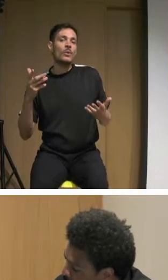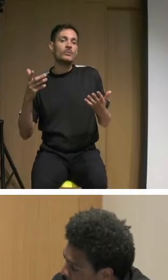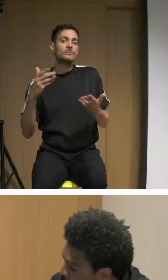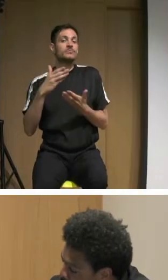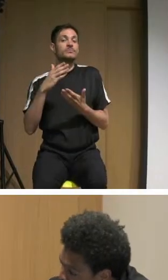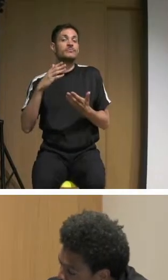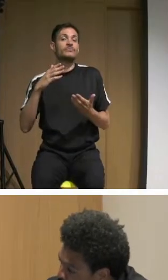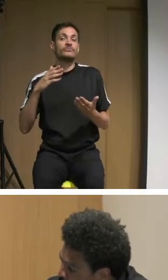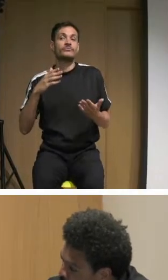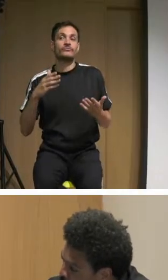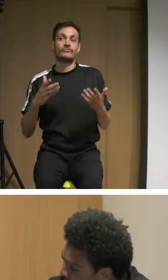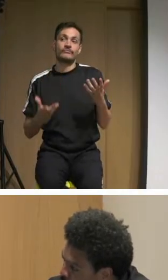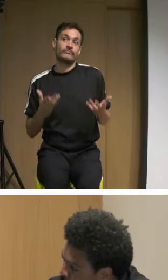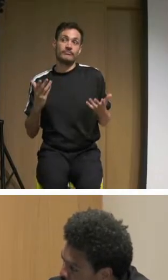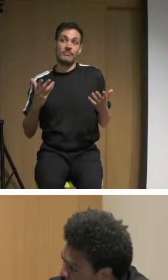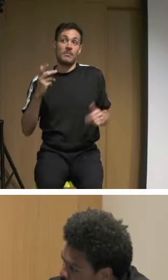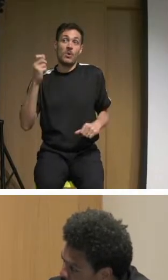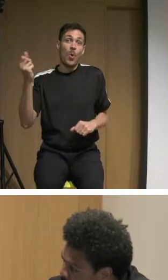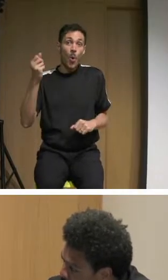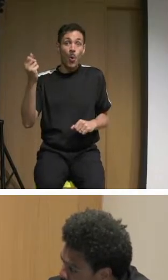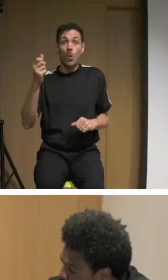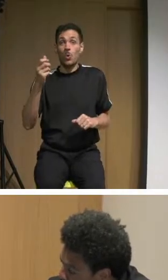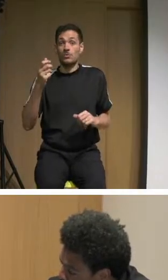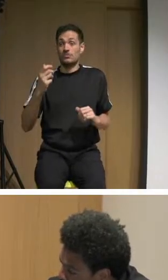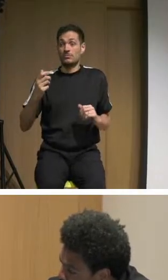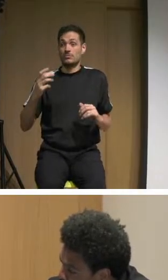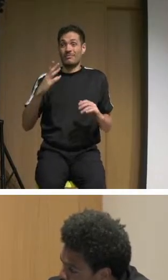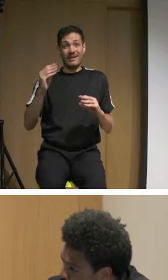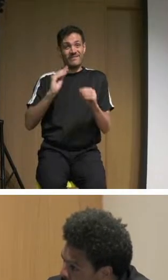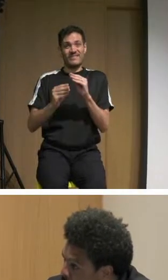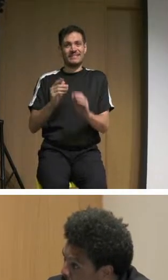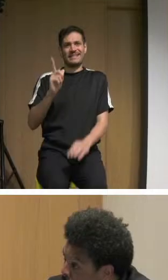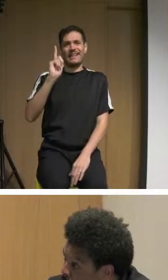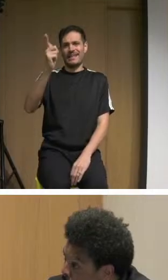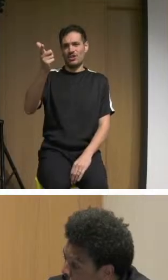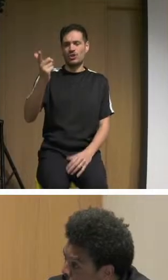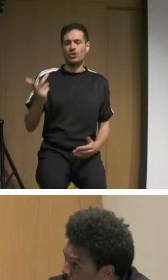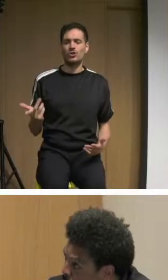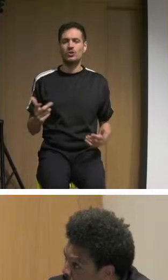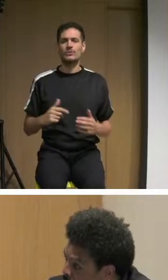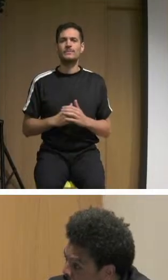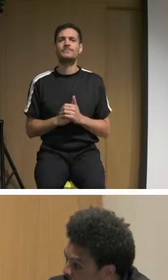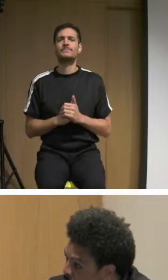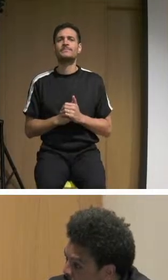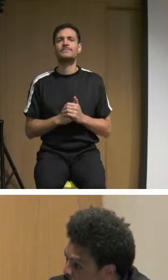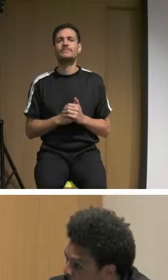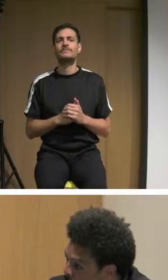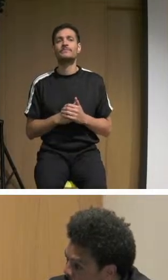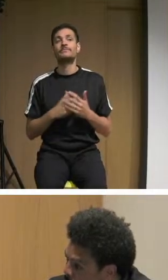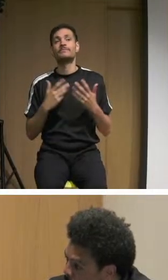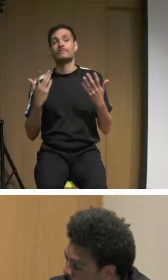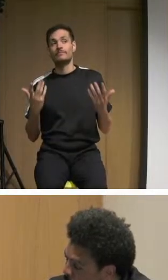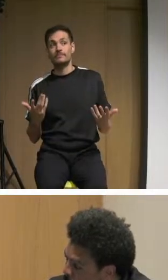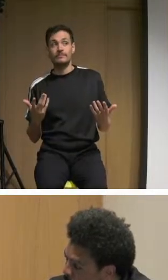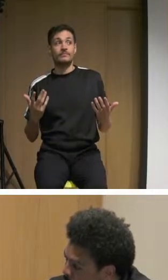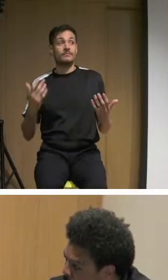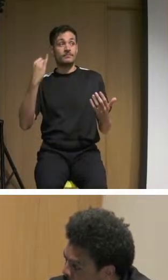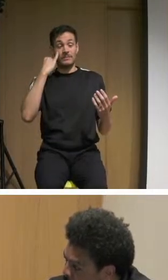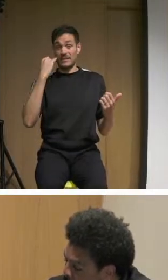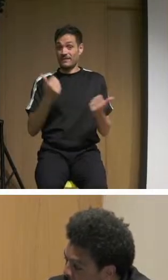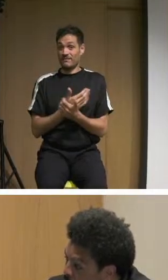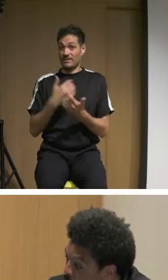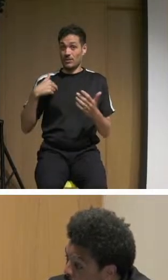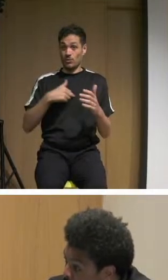idea that maybe we should yield and correct it at another time. As to whether that delegitimizes everything we